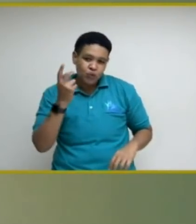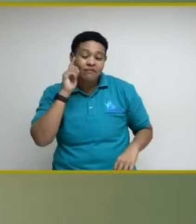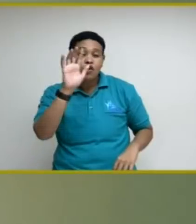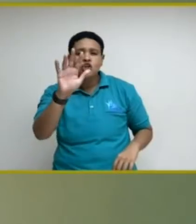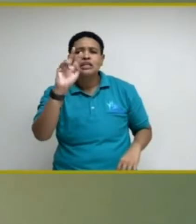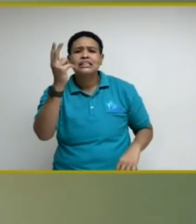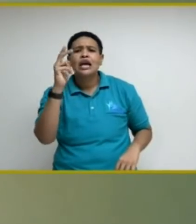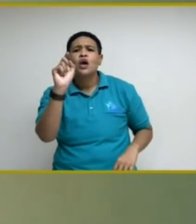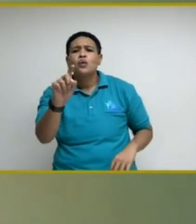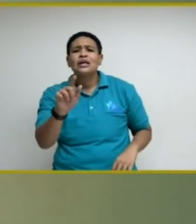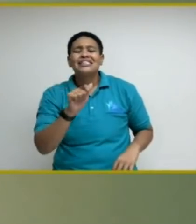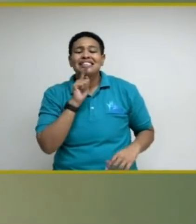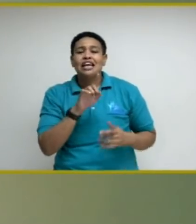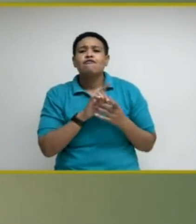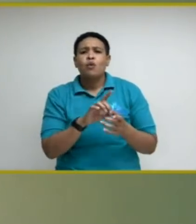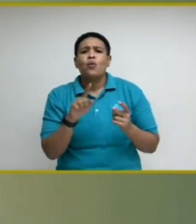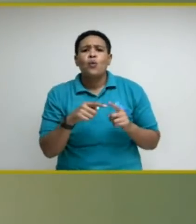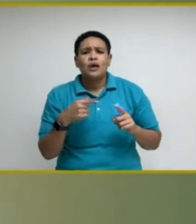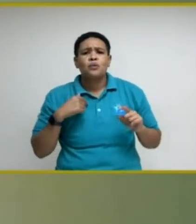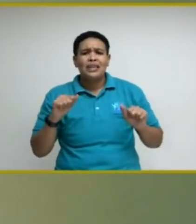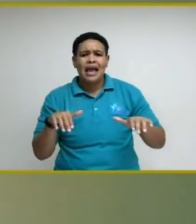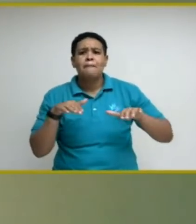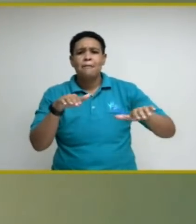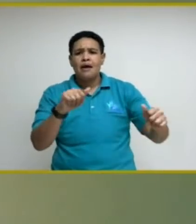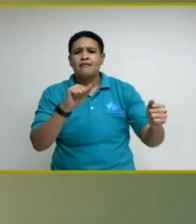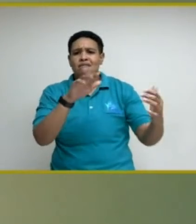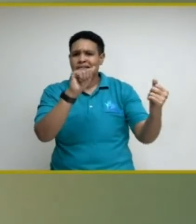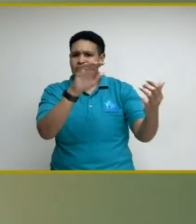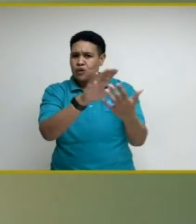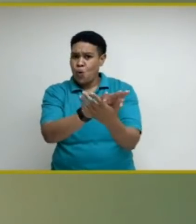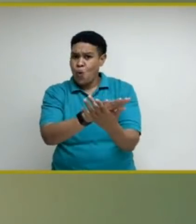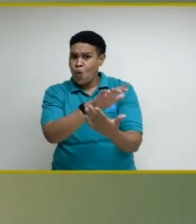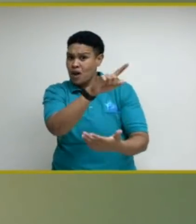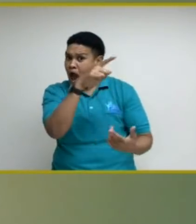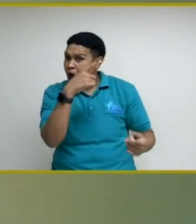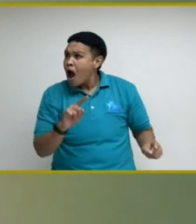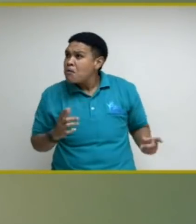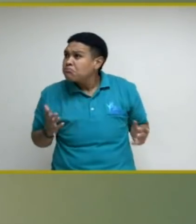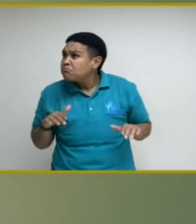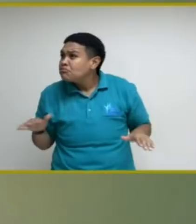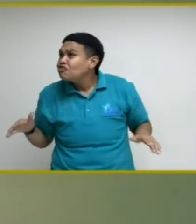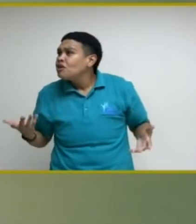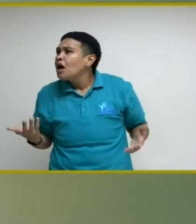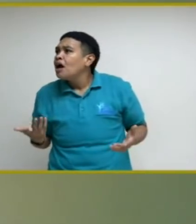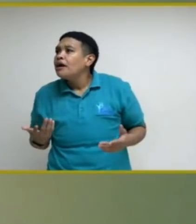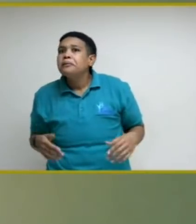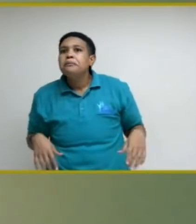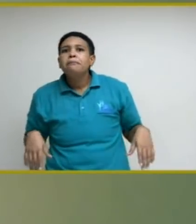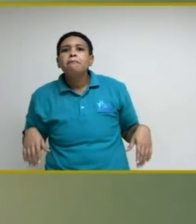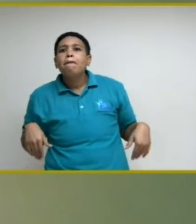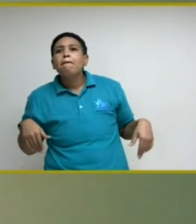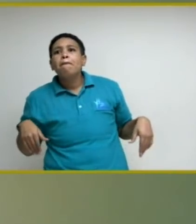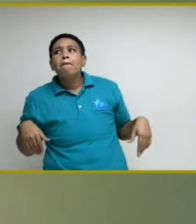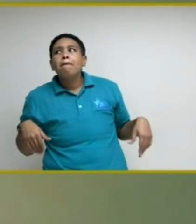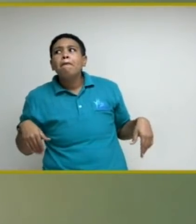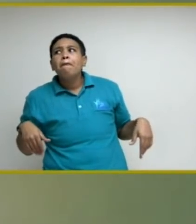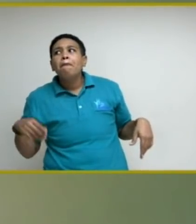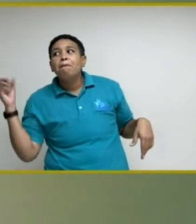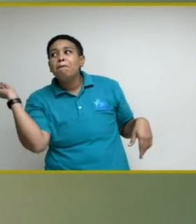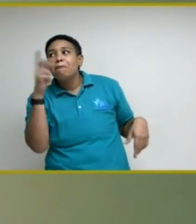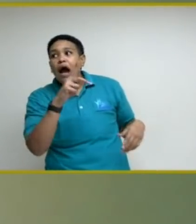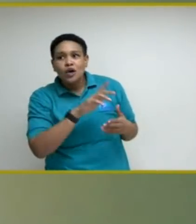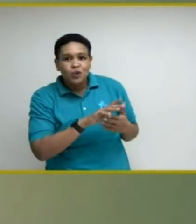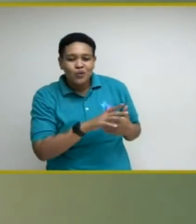second question, sir, as to when we can go back to face-to-face in the classroom, we're not